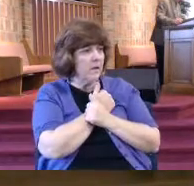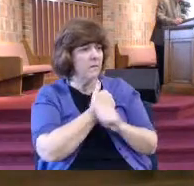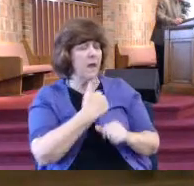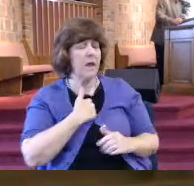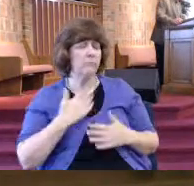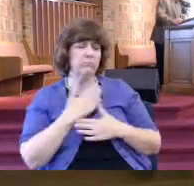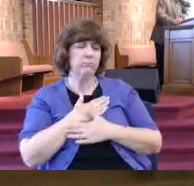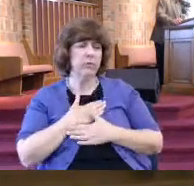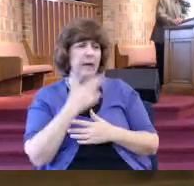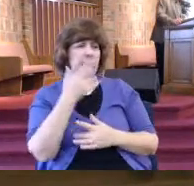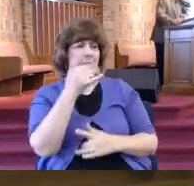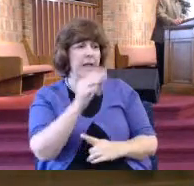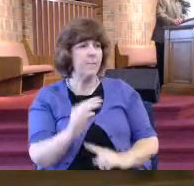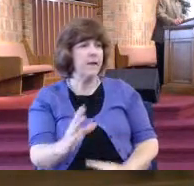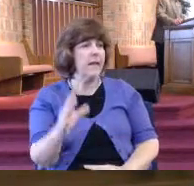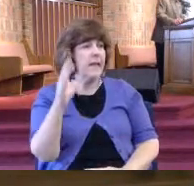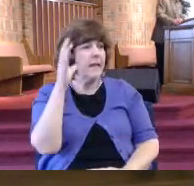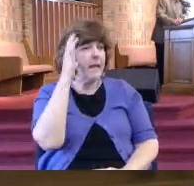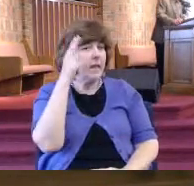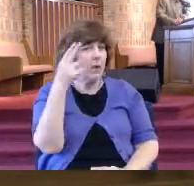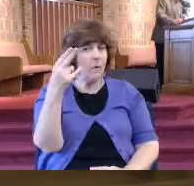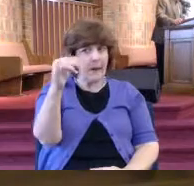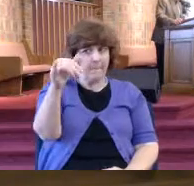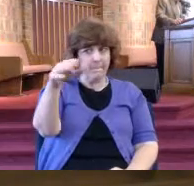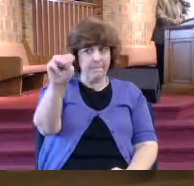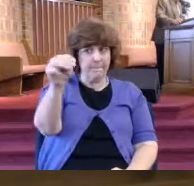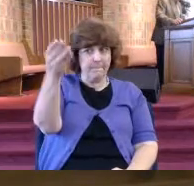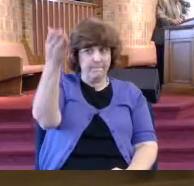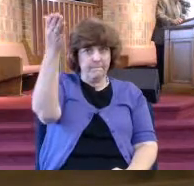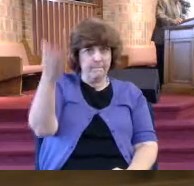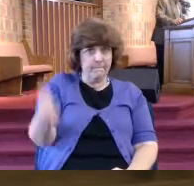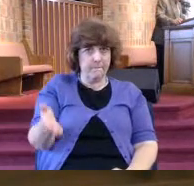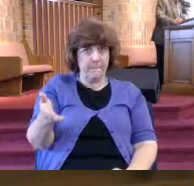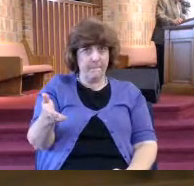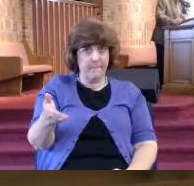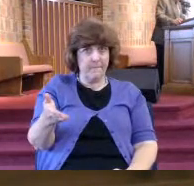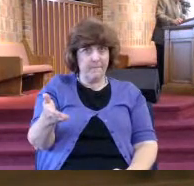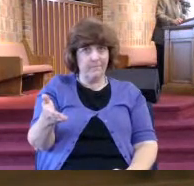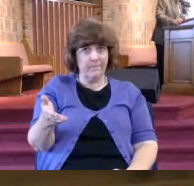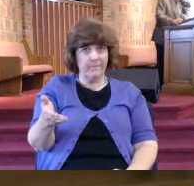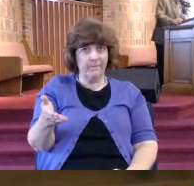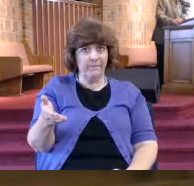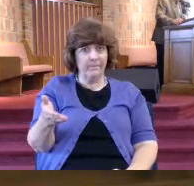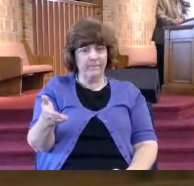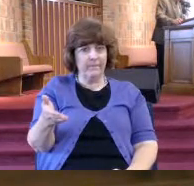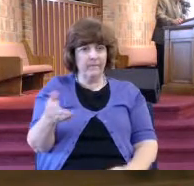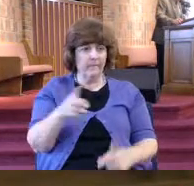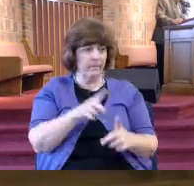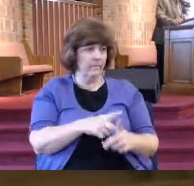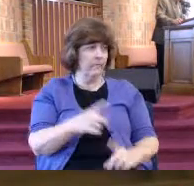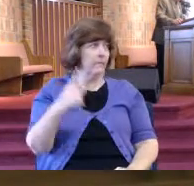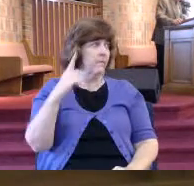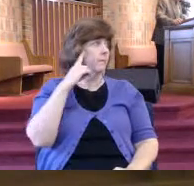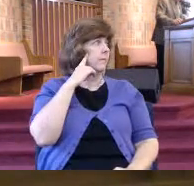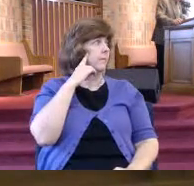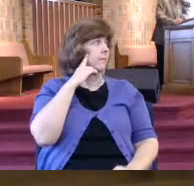pleased. Hear Him. And when the disciples heard it, they fell on their faces and were